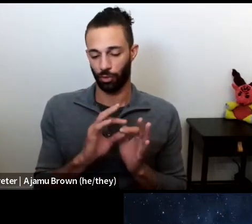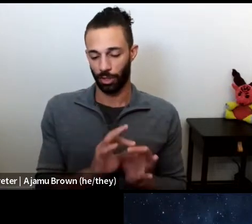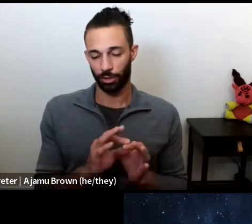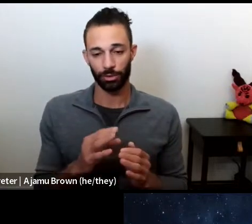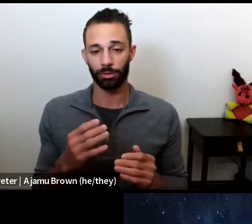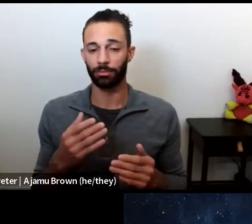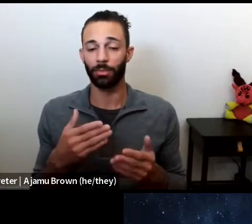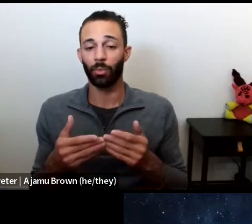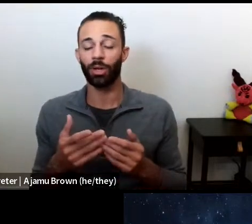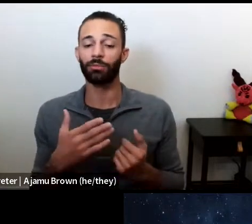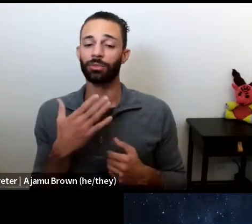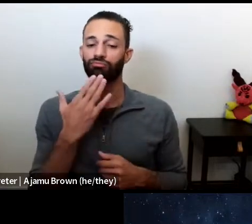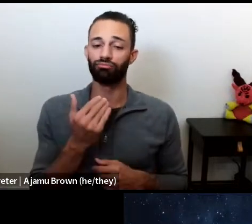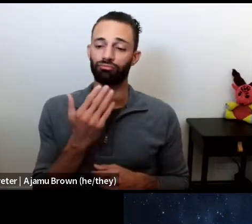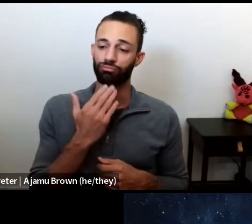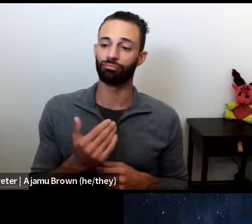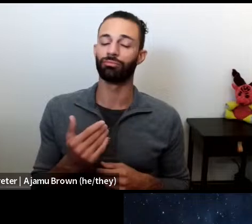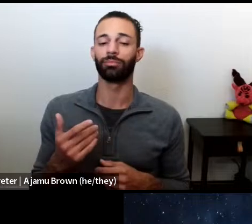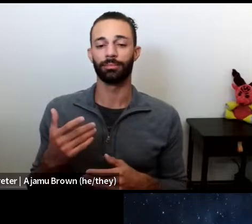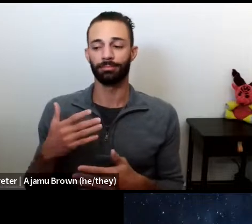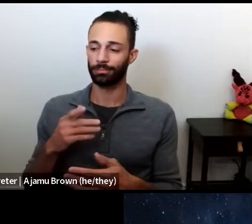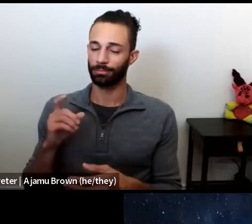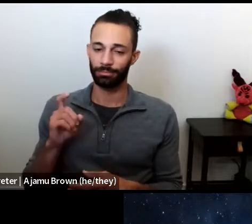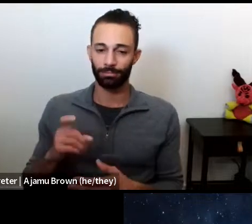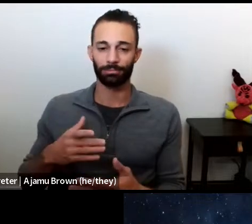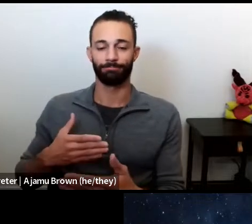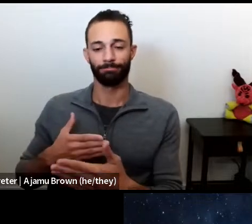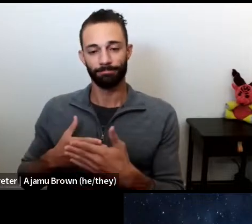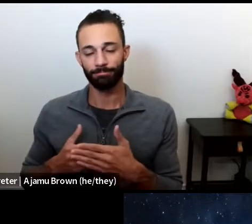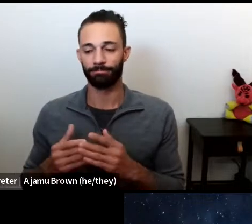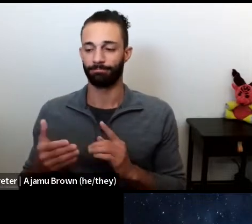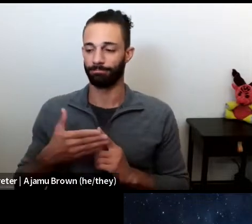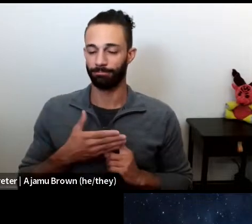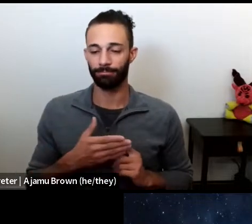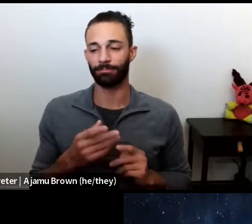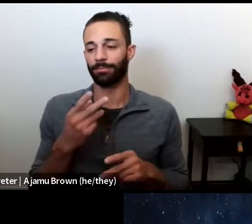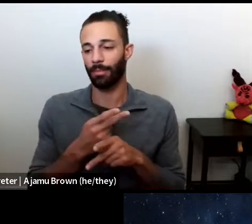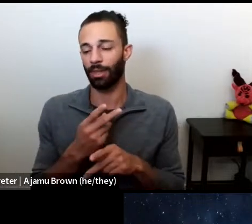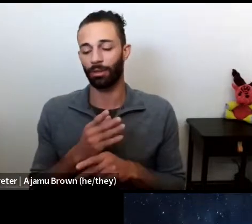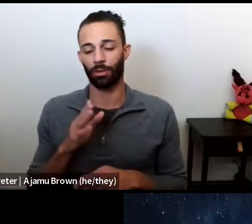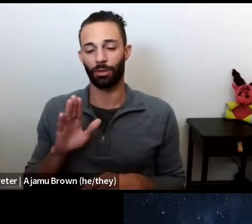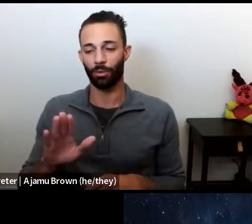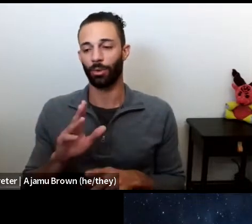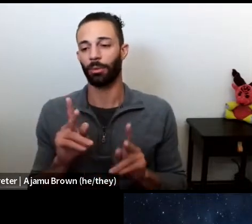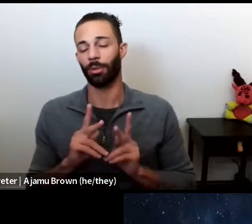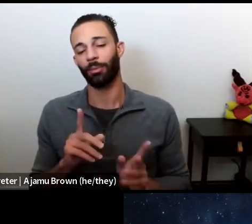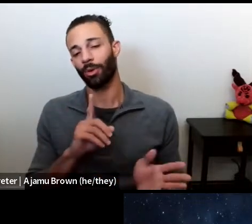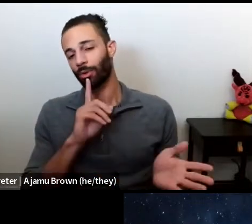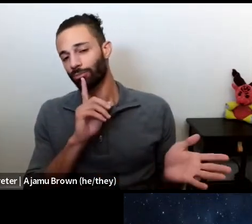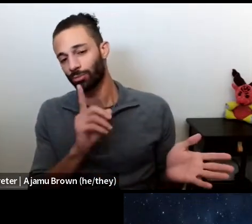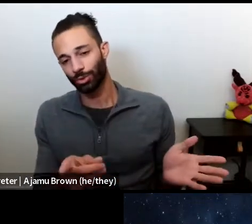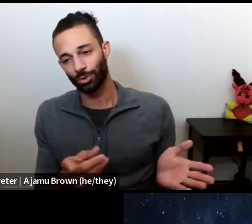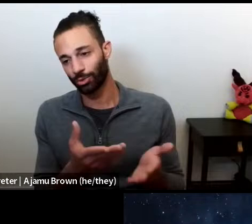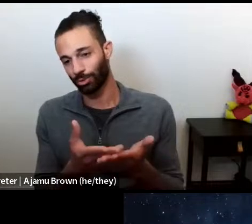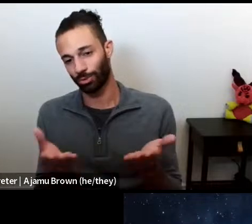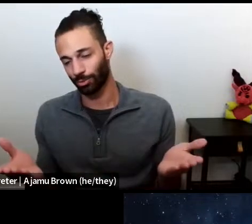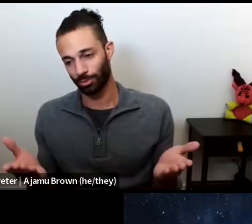them close. Take care of your people. I feel like you're already doing that